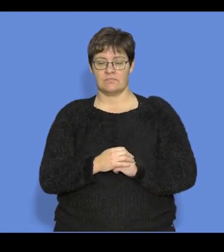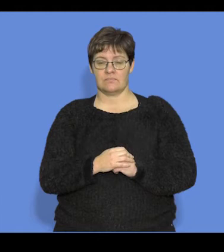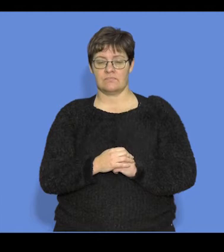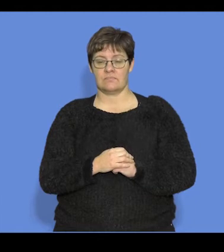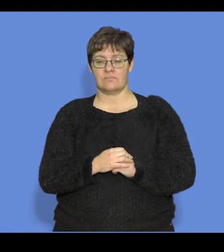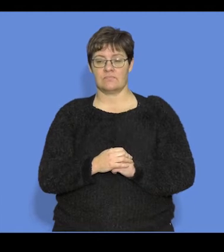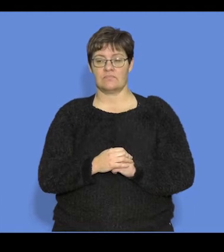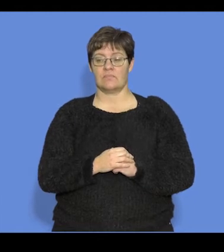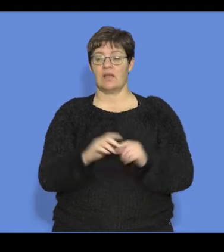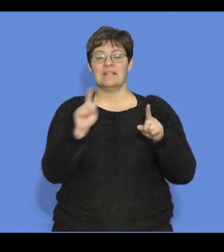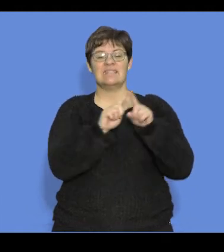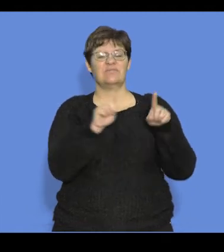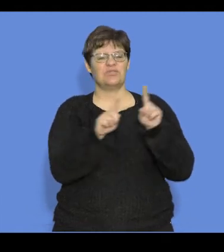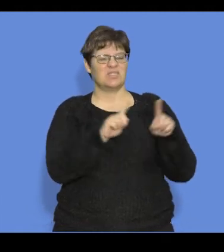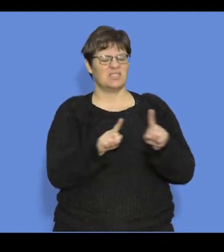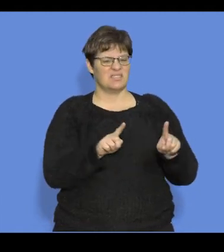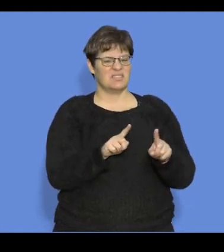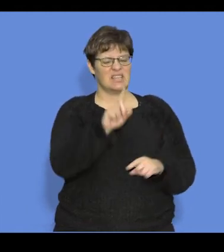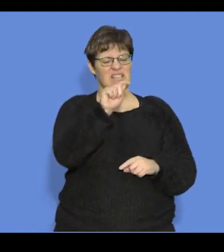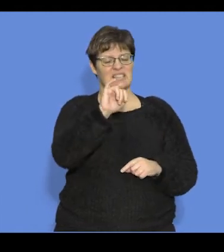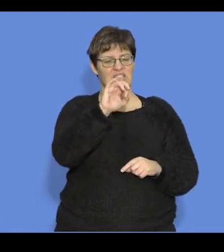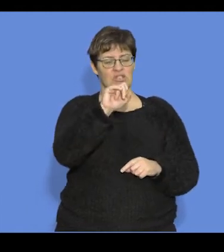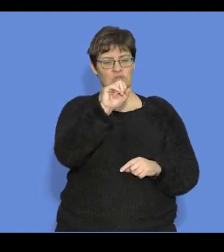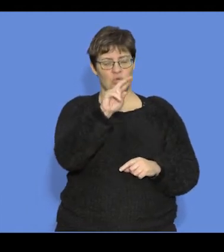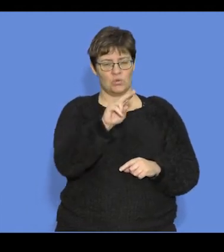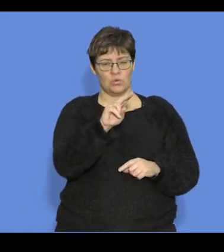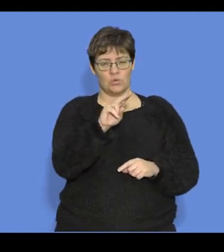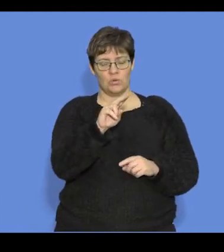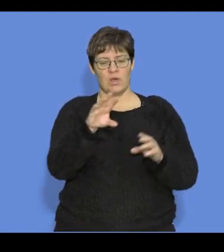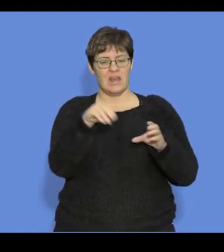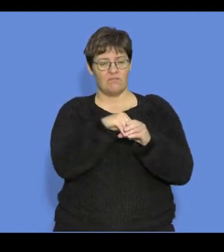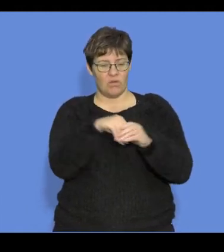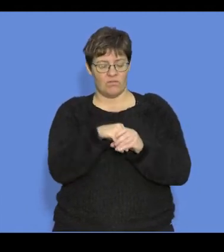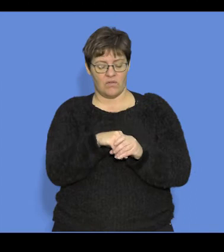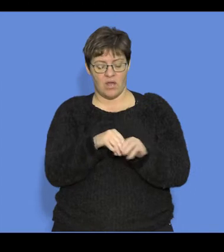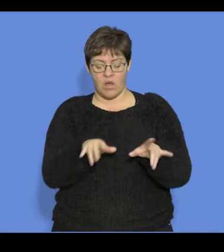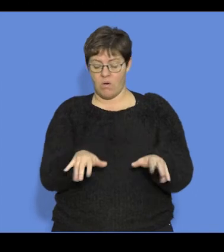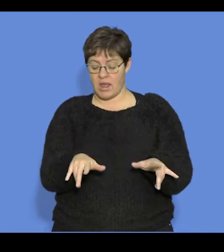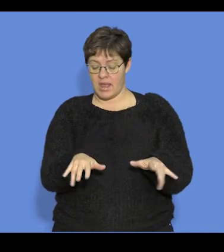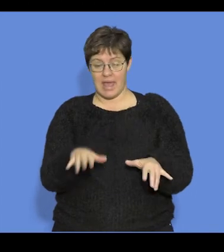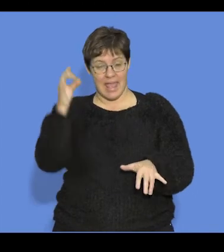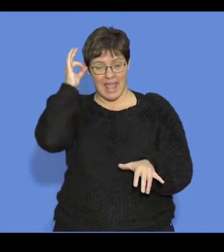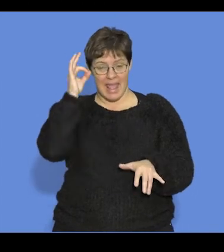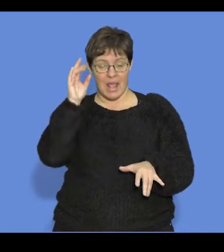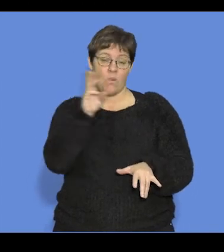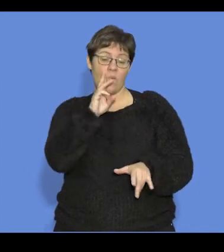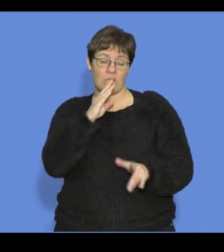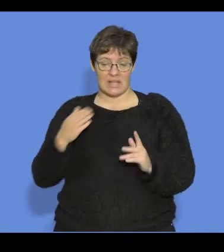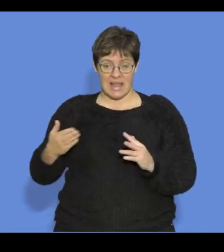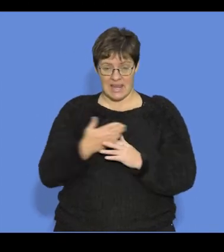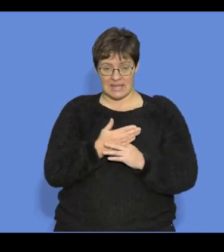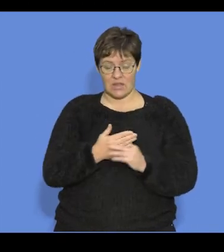The different tissues involved are water entering the root hairs here, going through